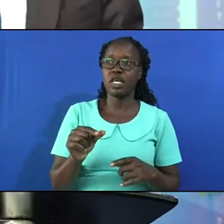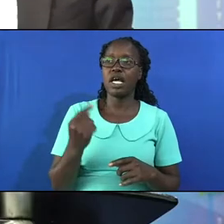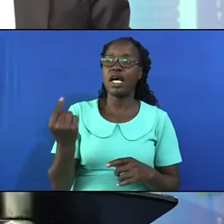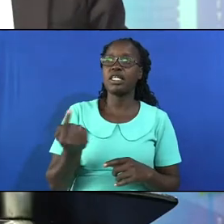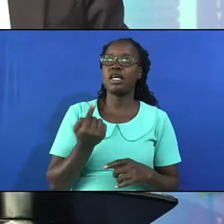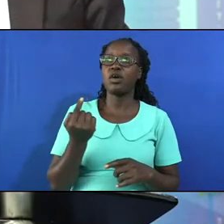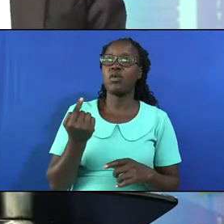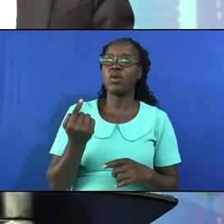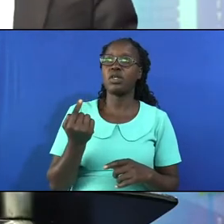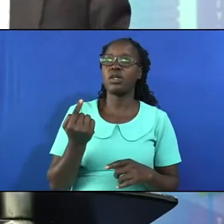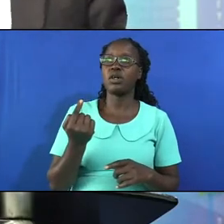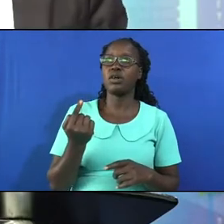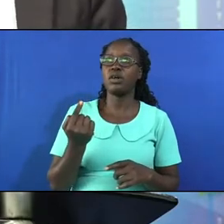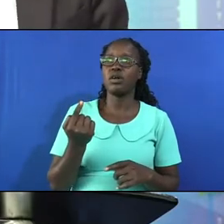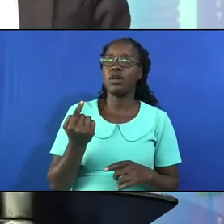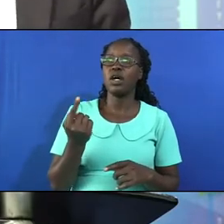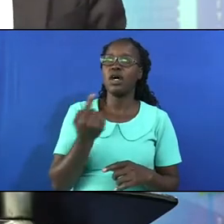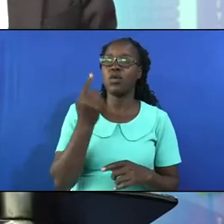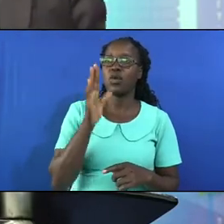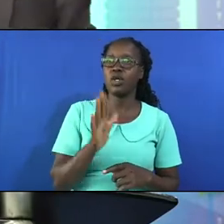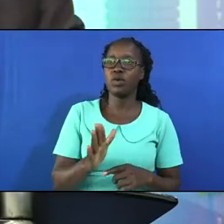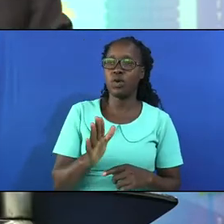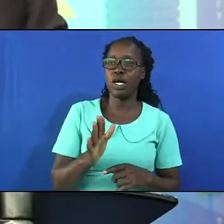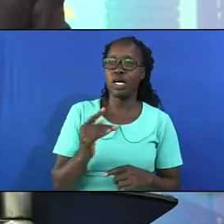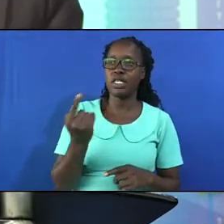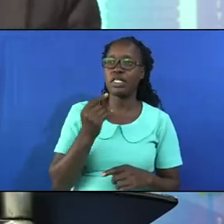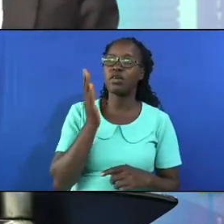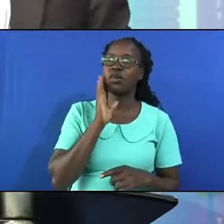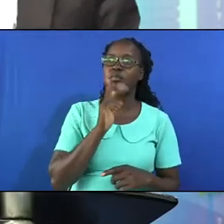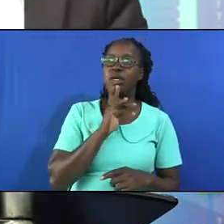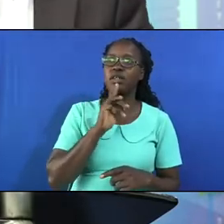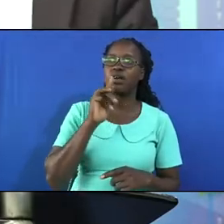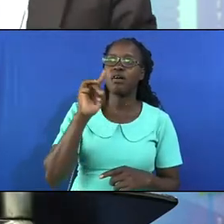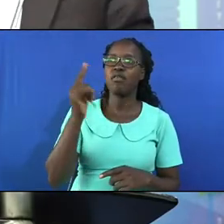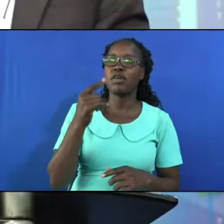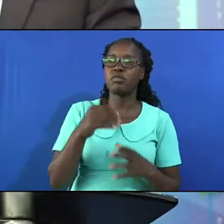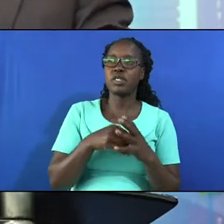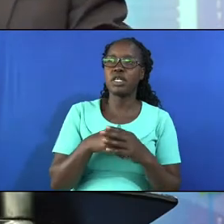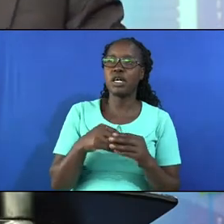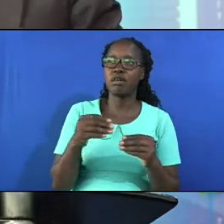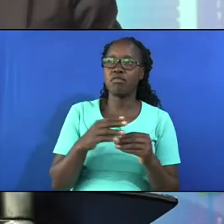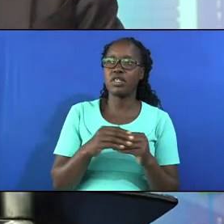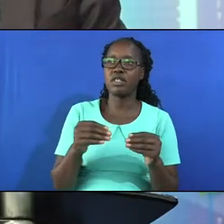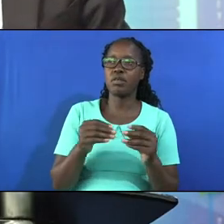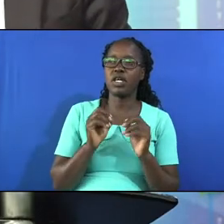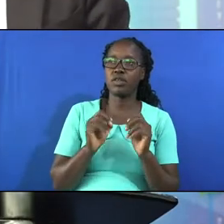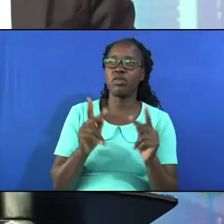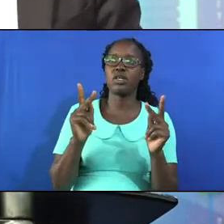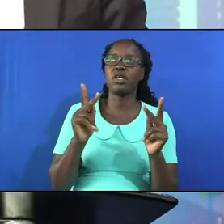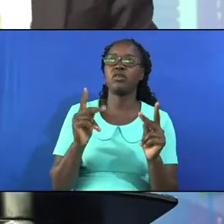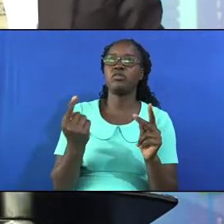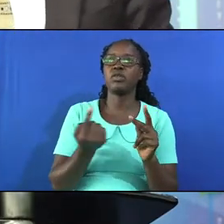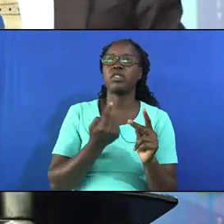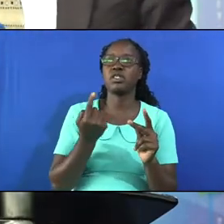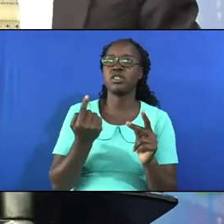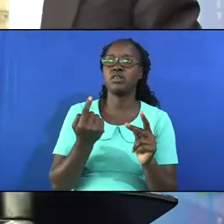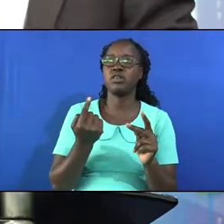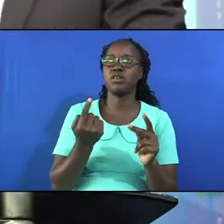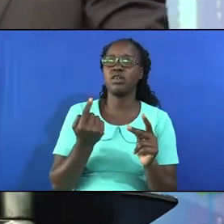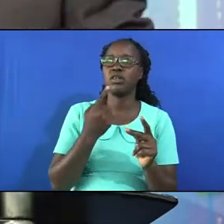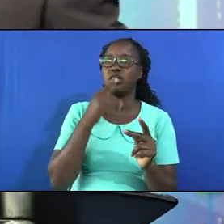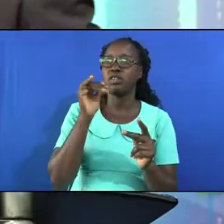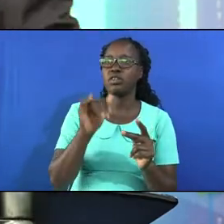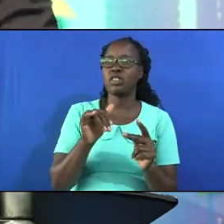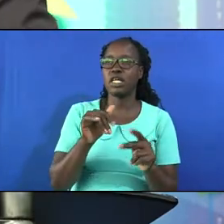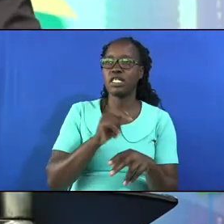widow, as a widower, as a single parent, we must first be comfortable and okay with being single.